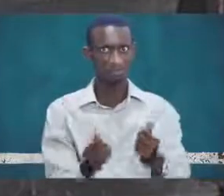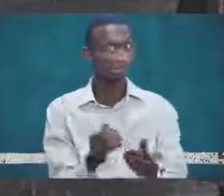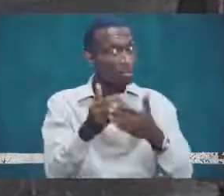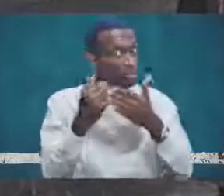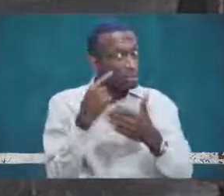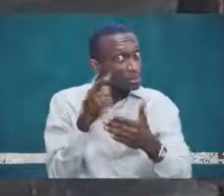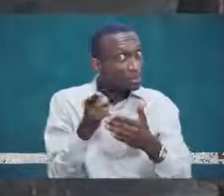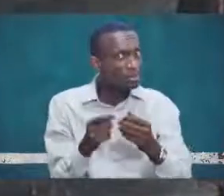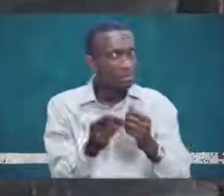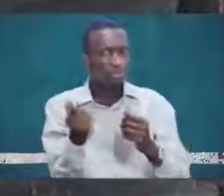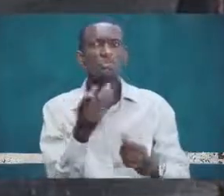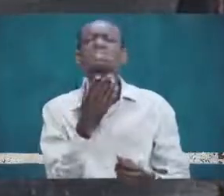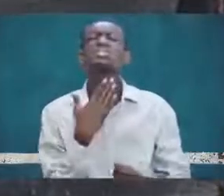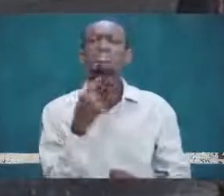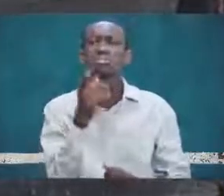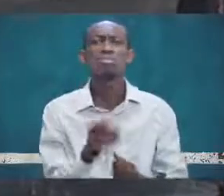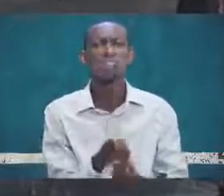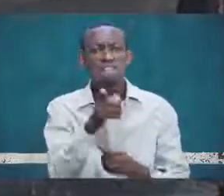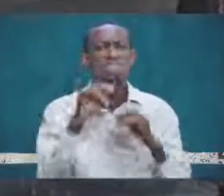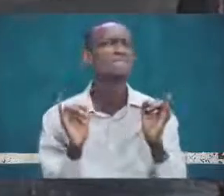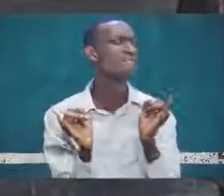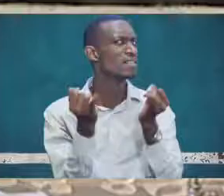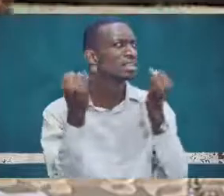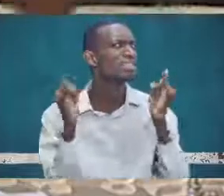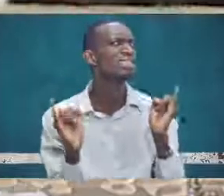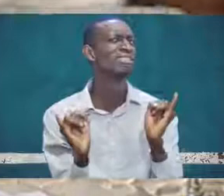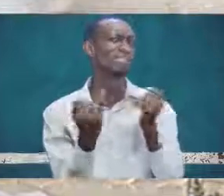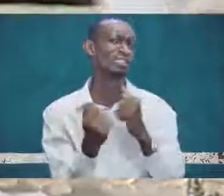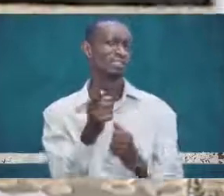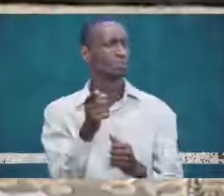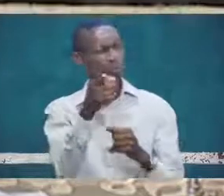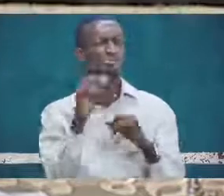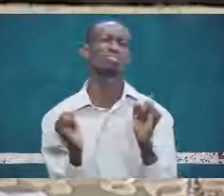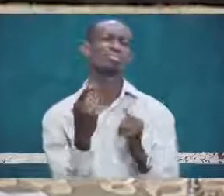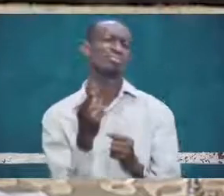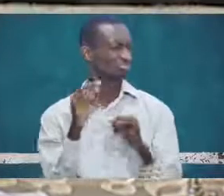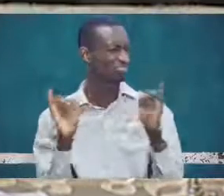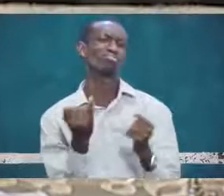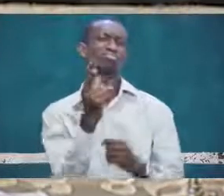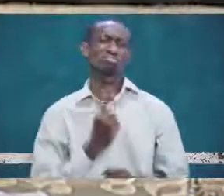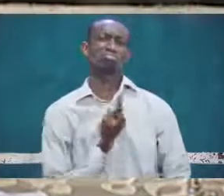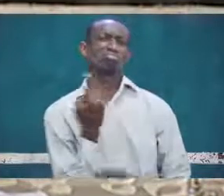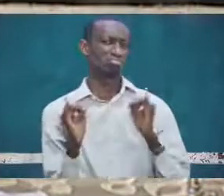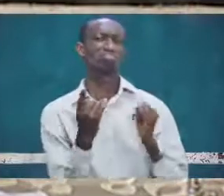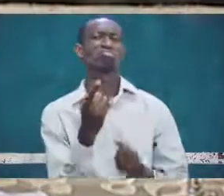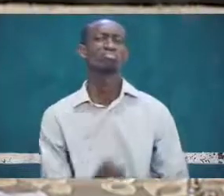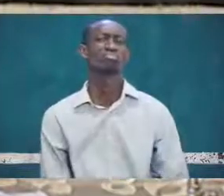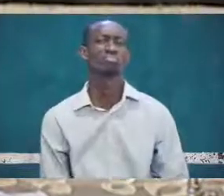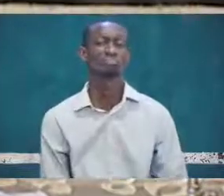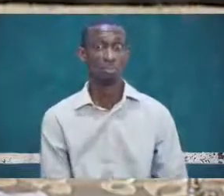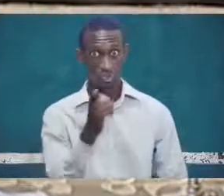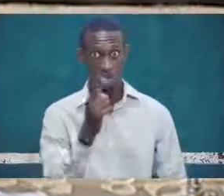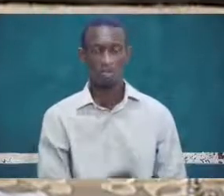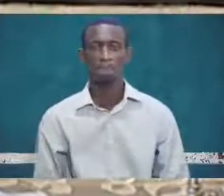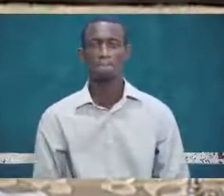the solution, I want you to try it. You first try it down. You are